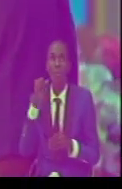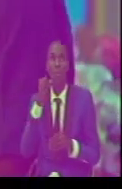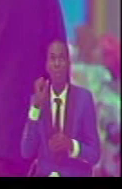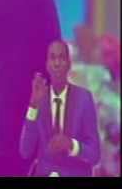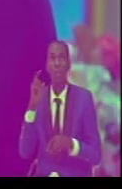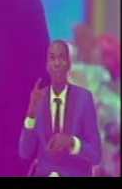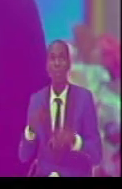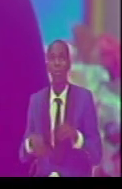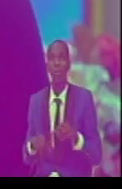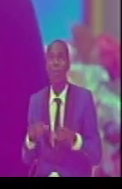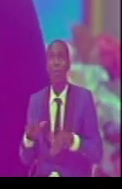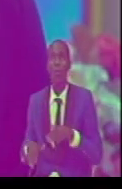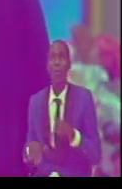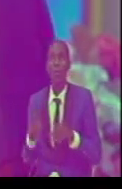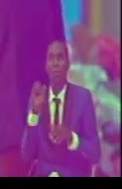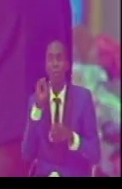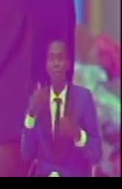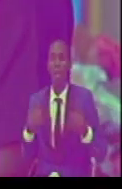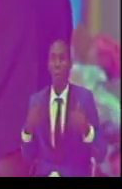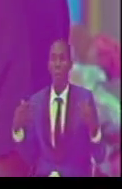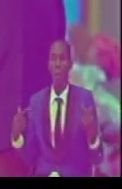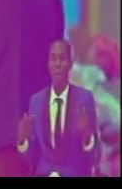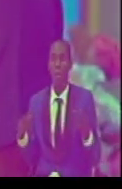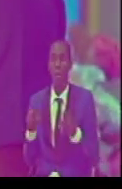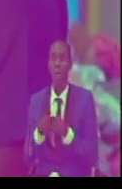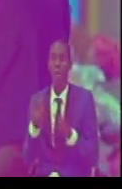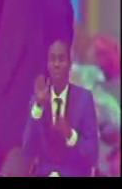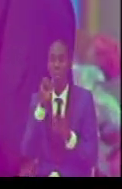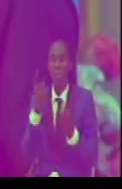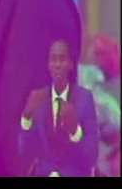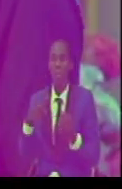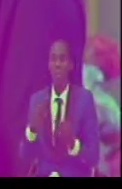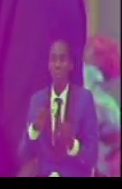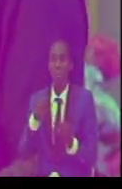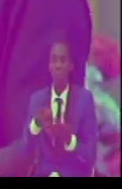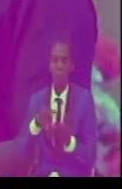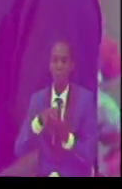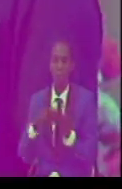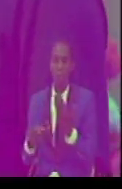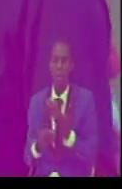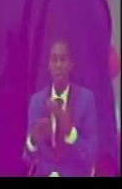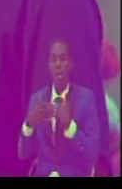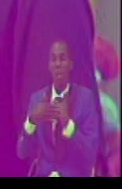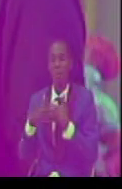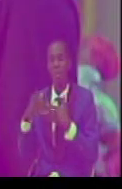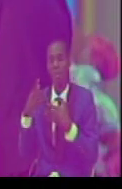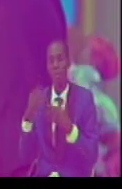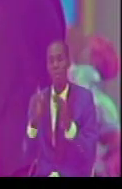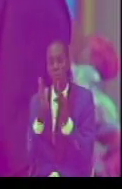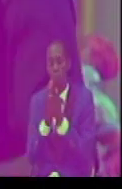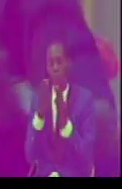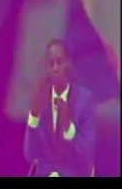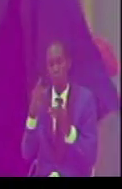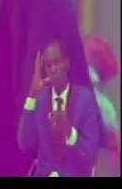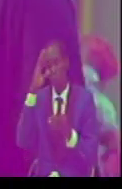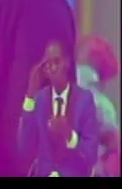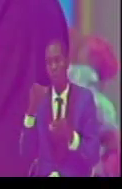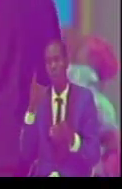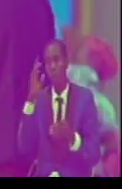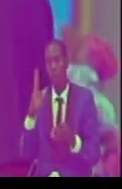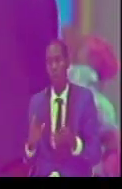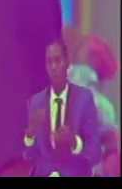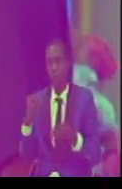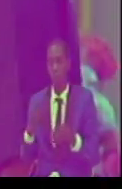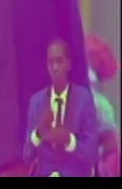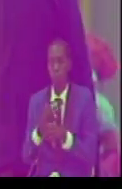ulcer and some rashes on her legs. She could not walk. She had pain. But she came to this crusade after the prayer of